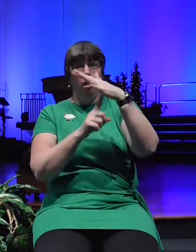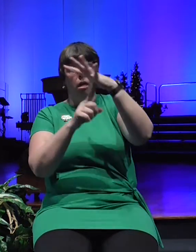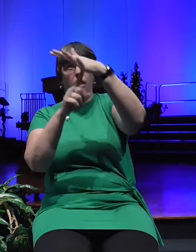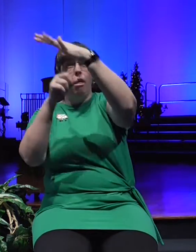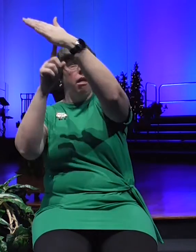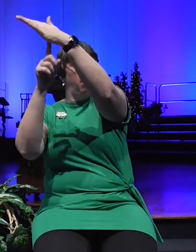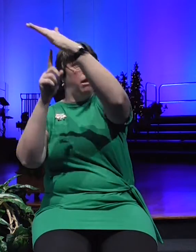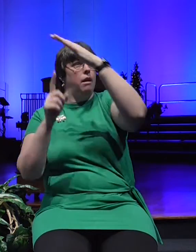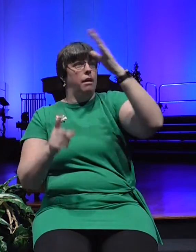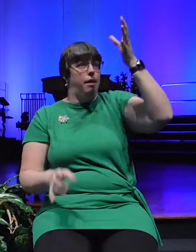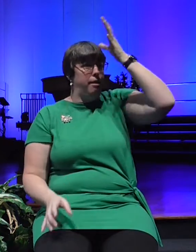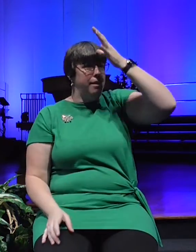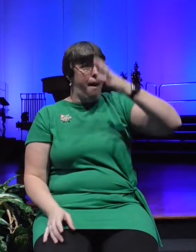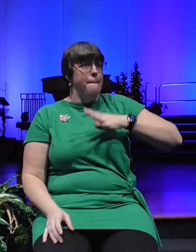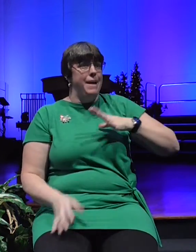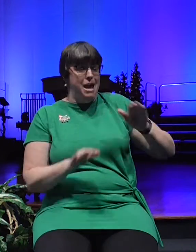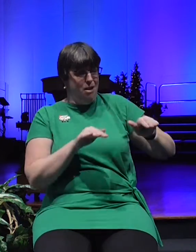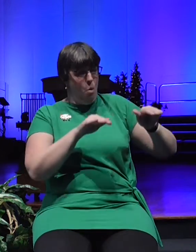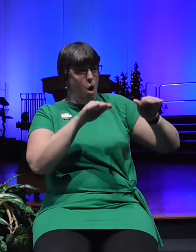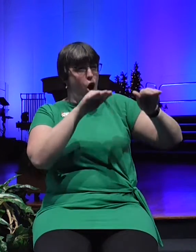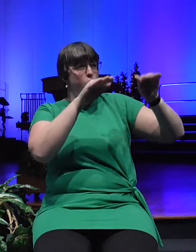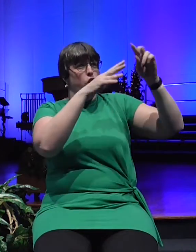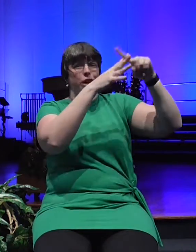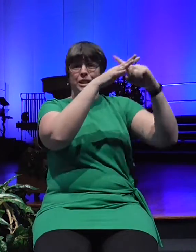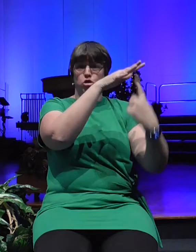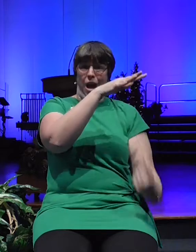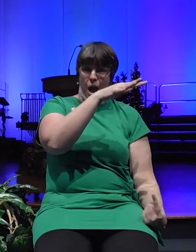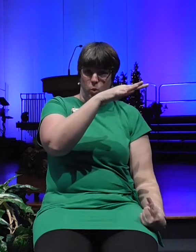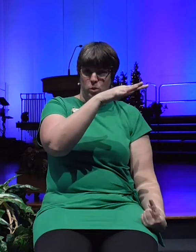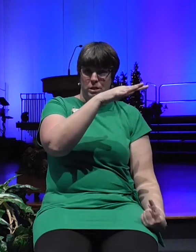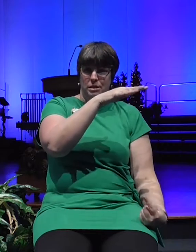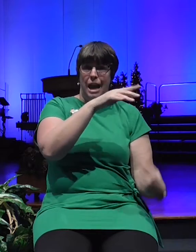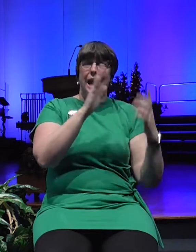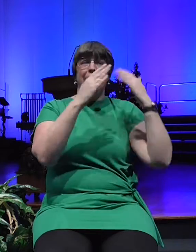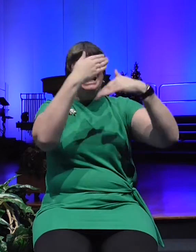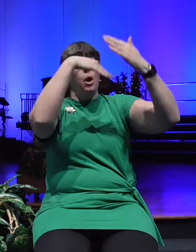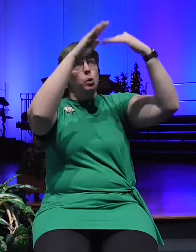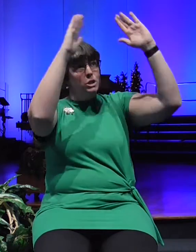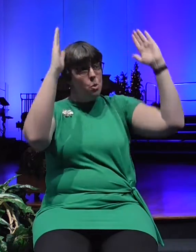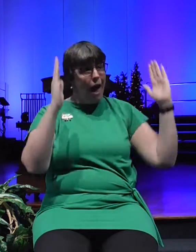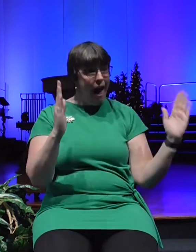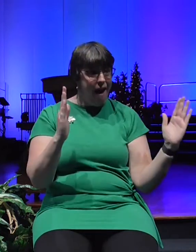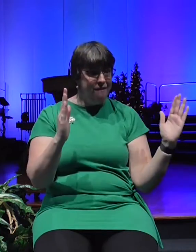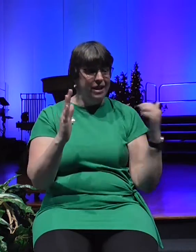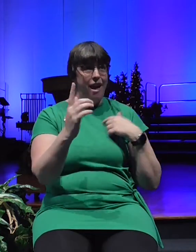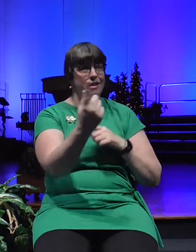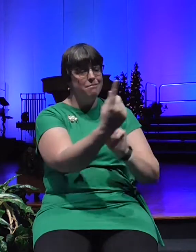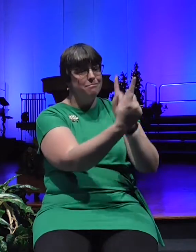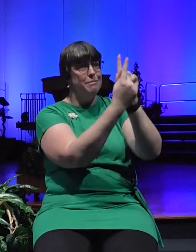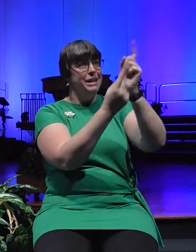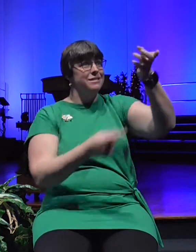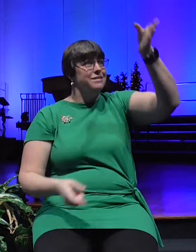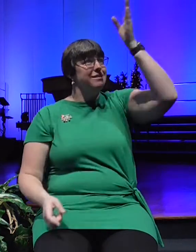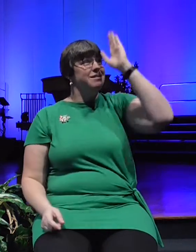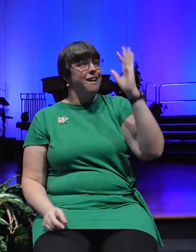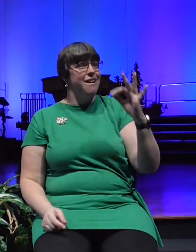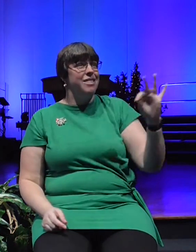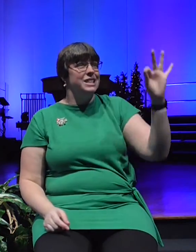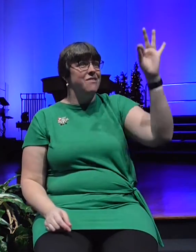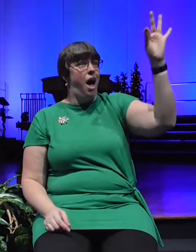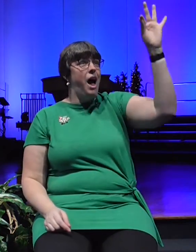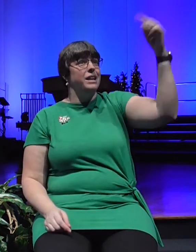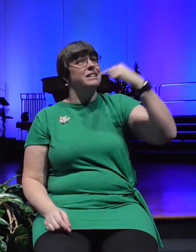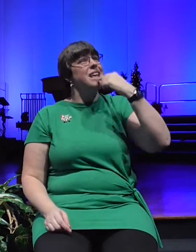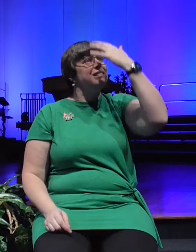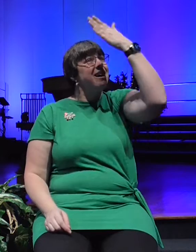water rises, and the man drowns. And then he's in heaven, and he's in the presence of the divine, and he says,